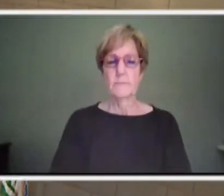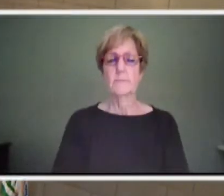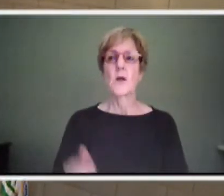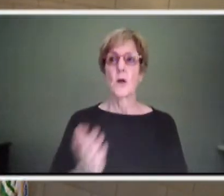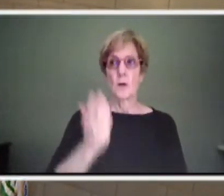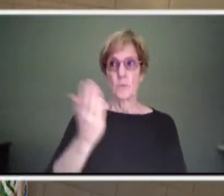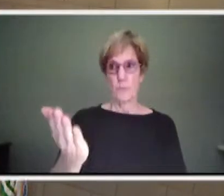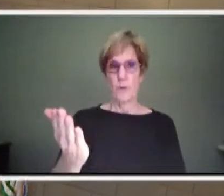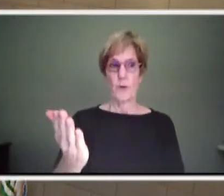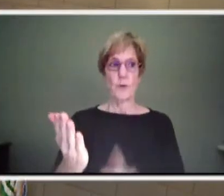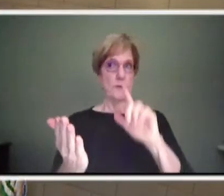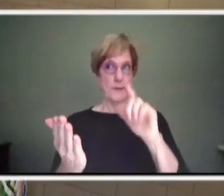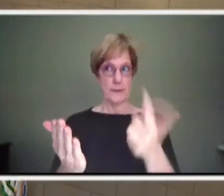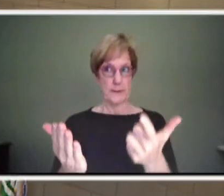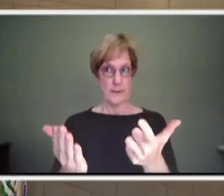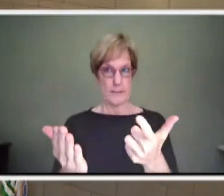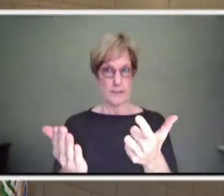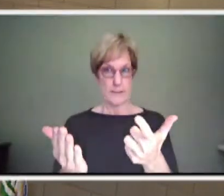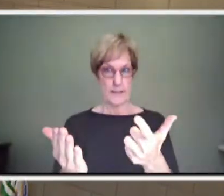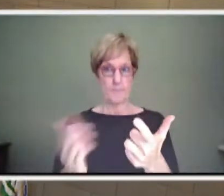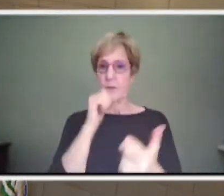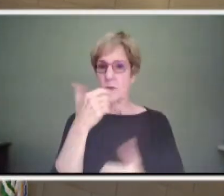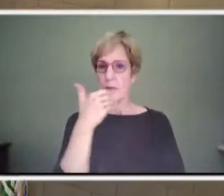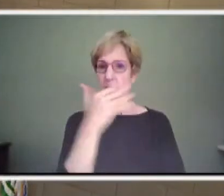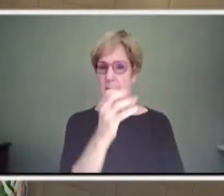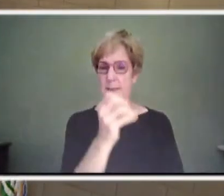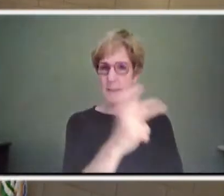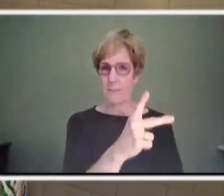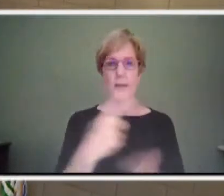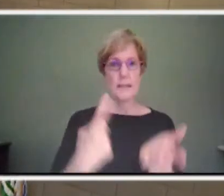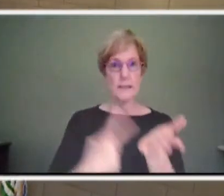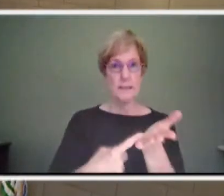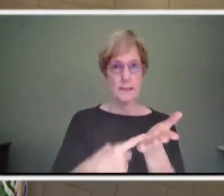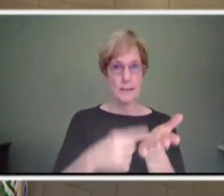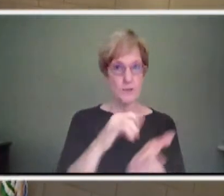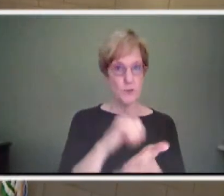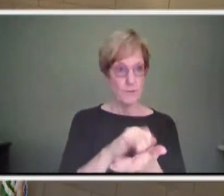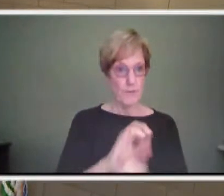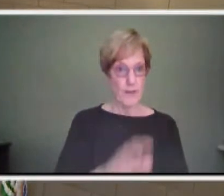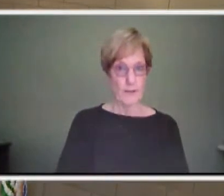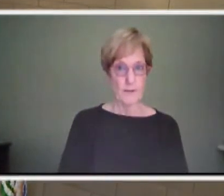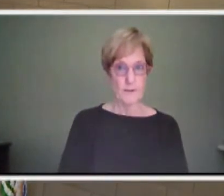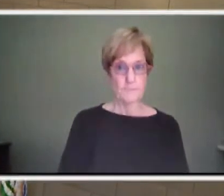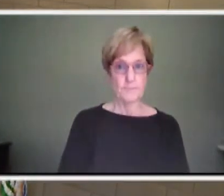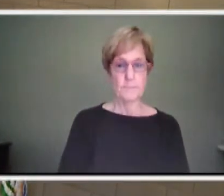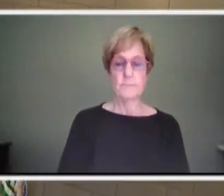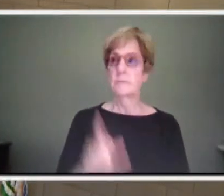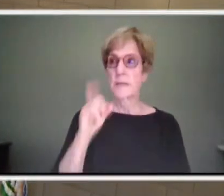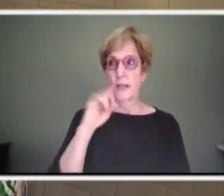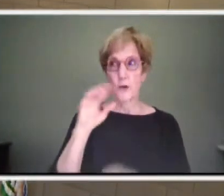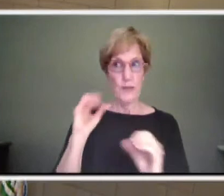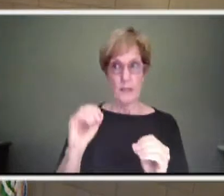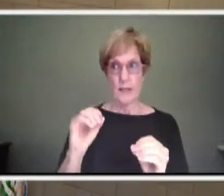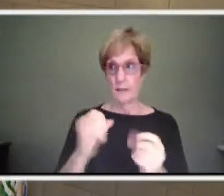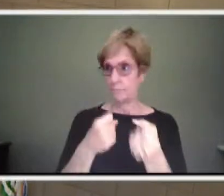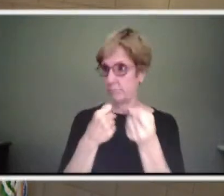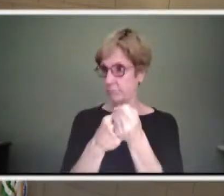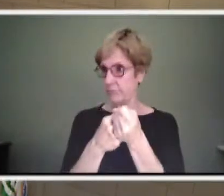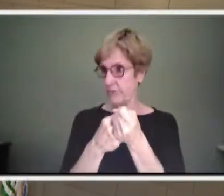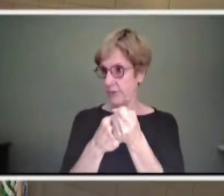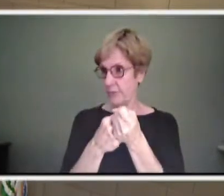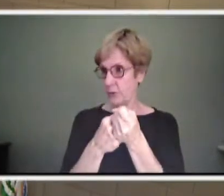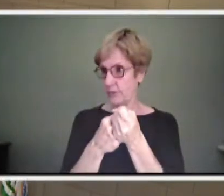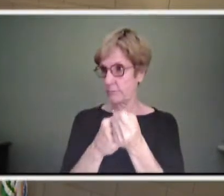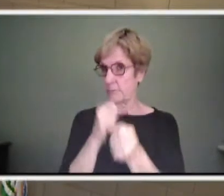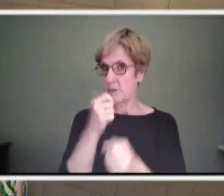been made and properly second to not send back. Any discussion of that motion? Hearing none, all in favor of not send back, please